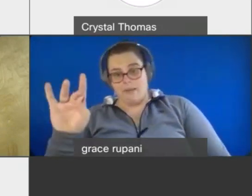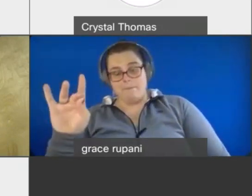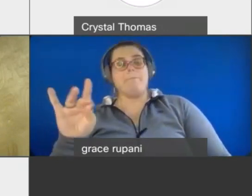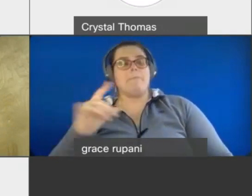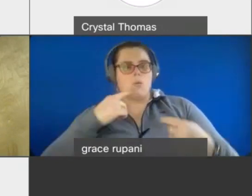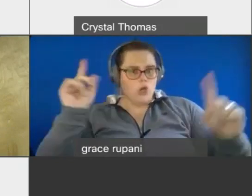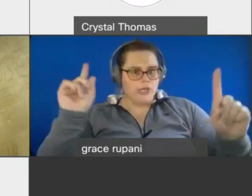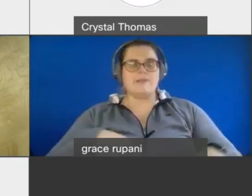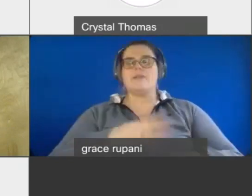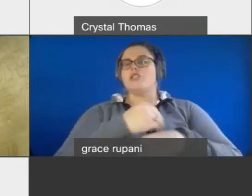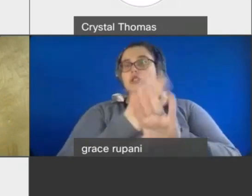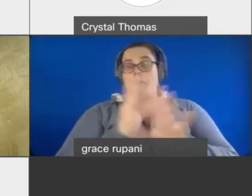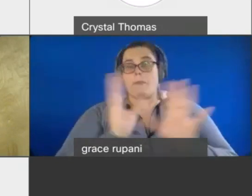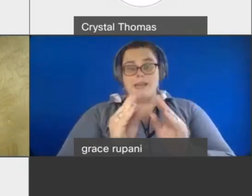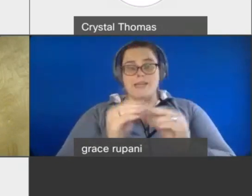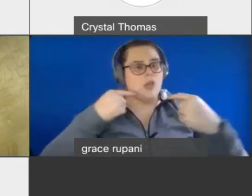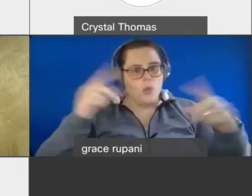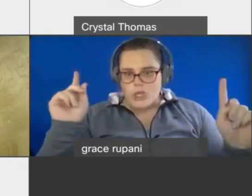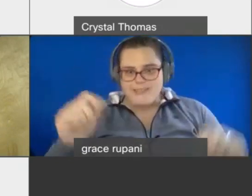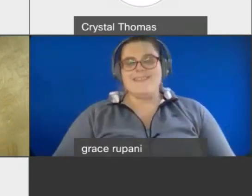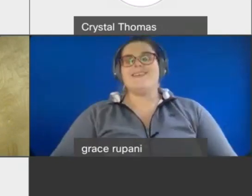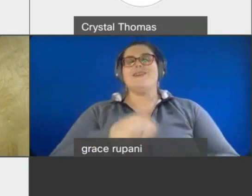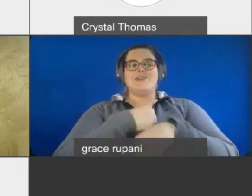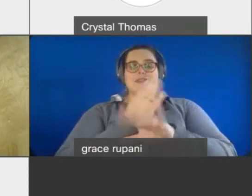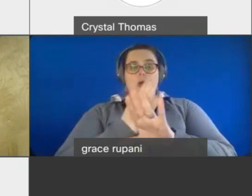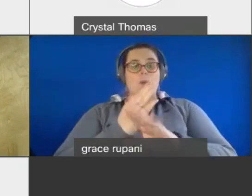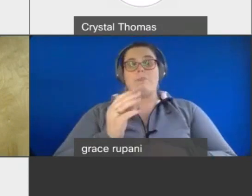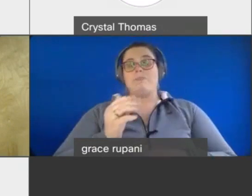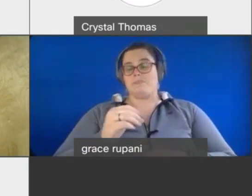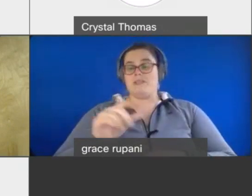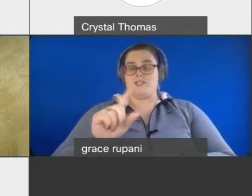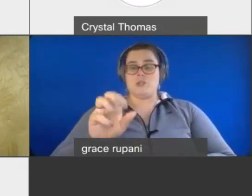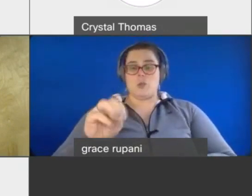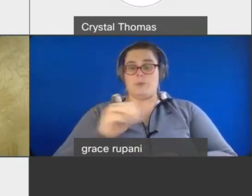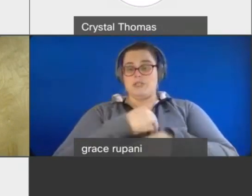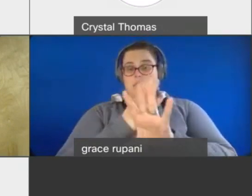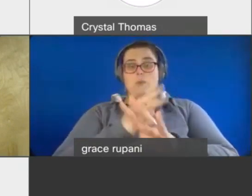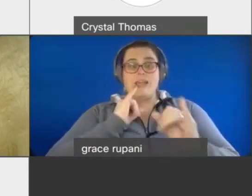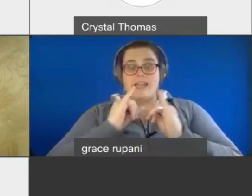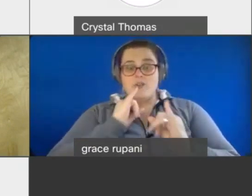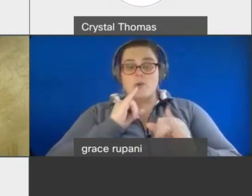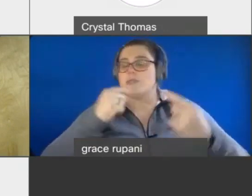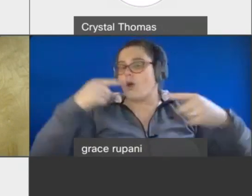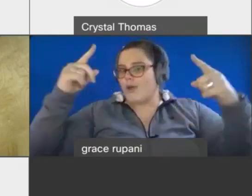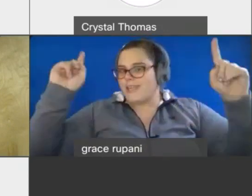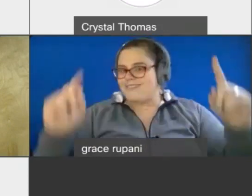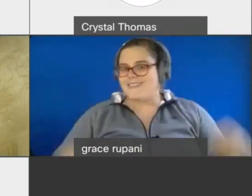working. Zoom interviews are working. DSP emergency